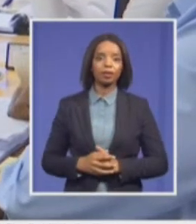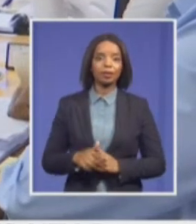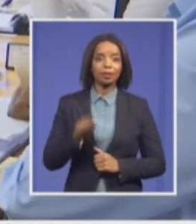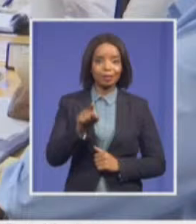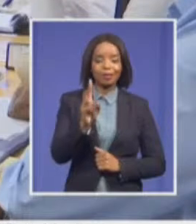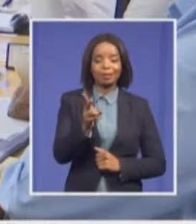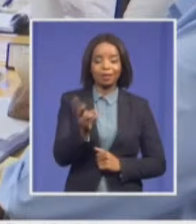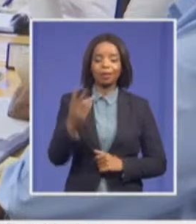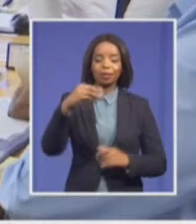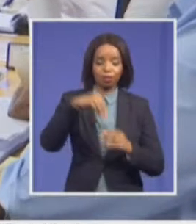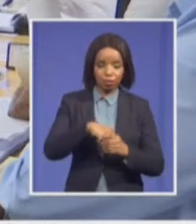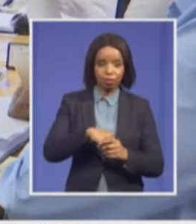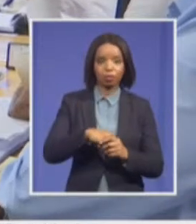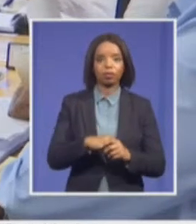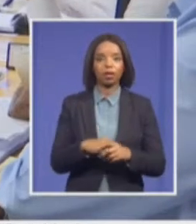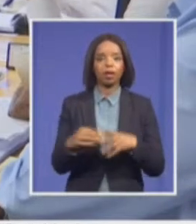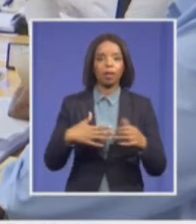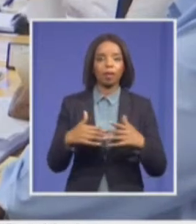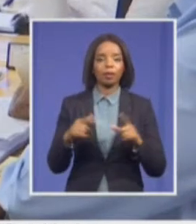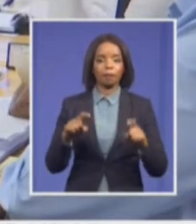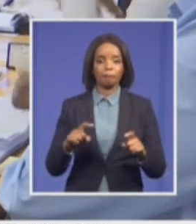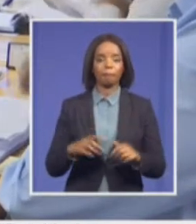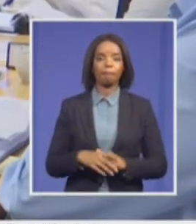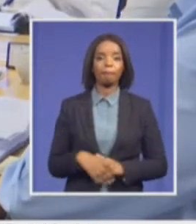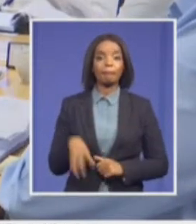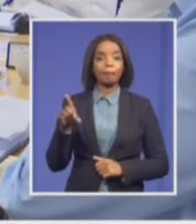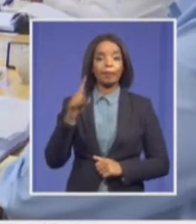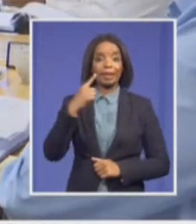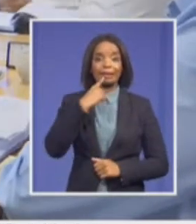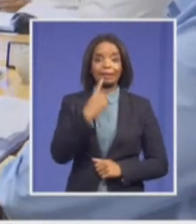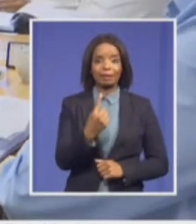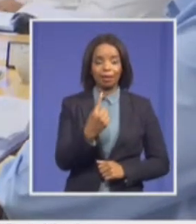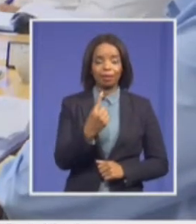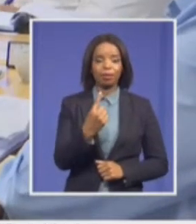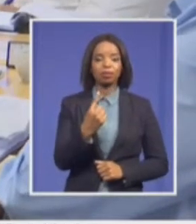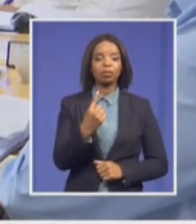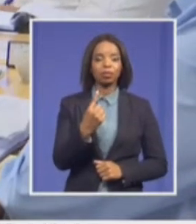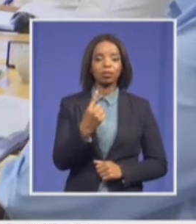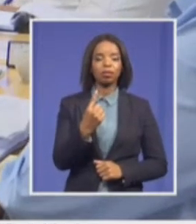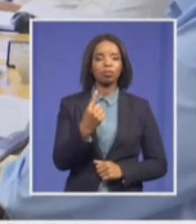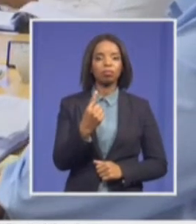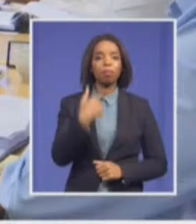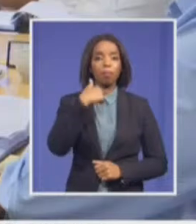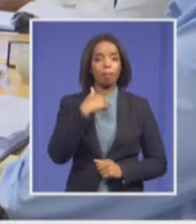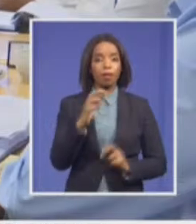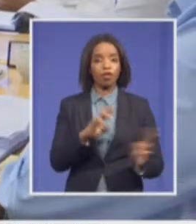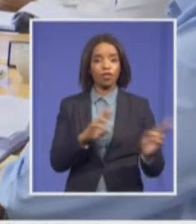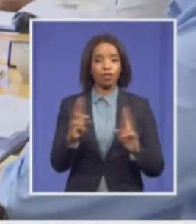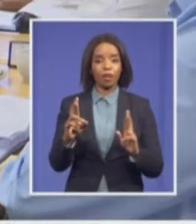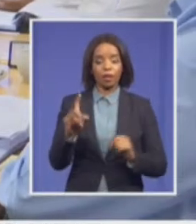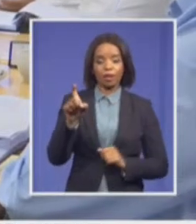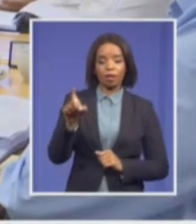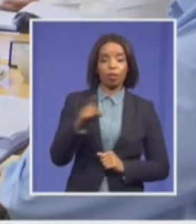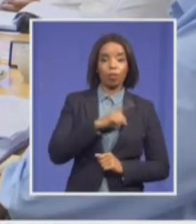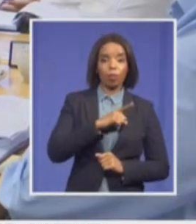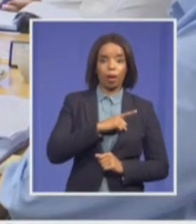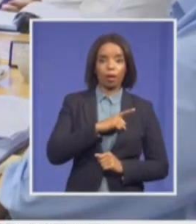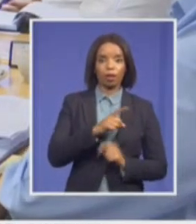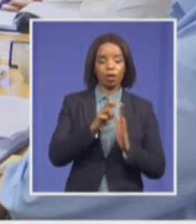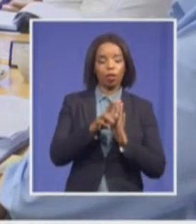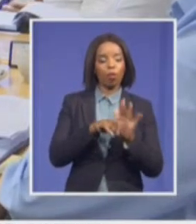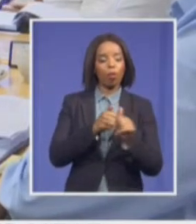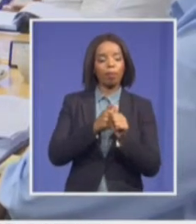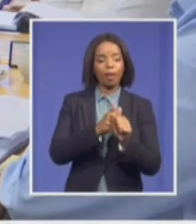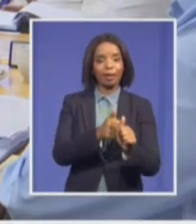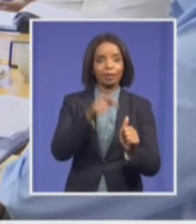She must say, look, because I infer from that she accepts that court orders must be complied with. Now, if that is the issue before me as an